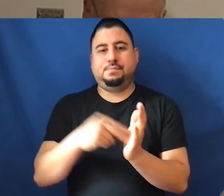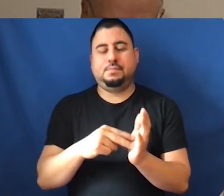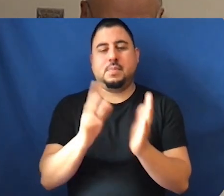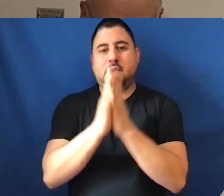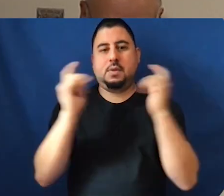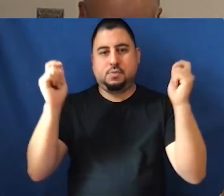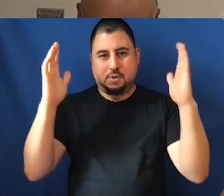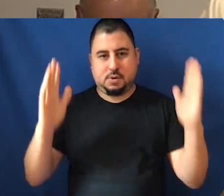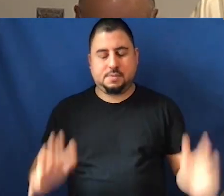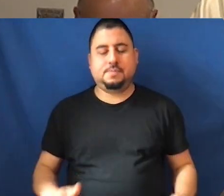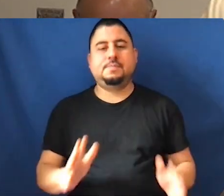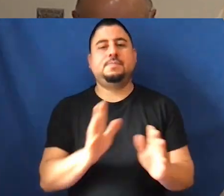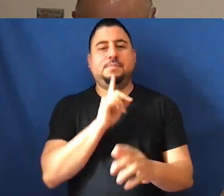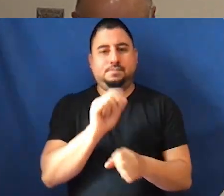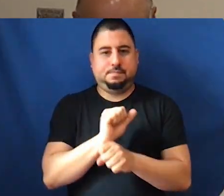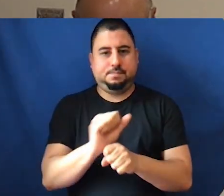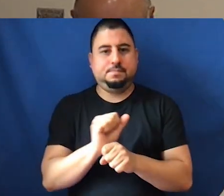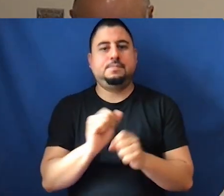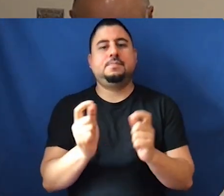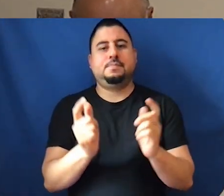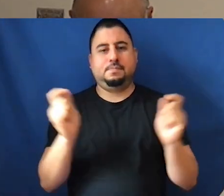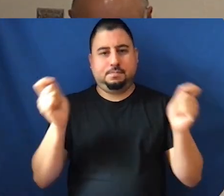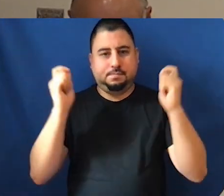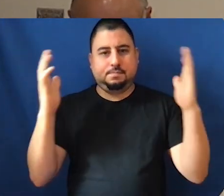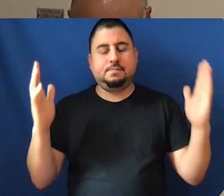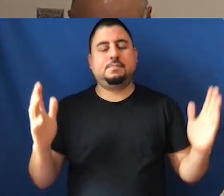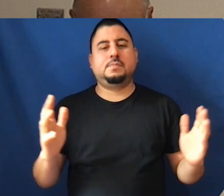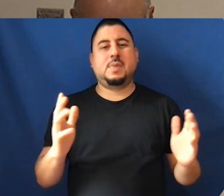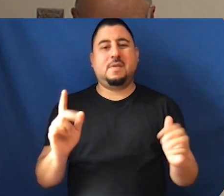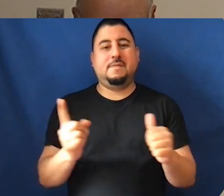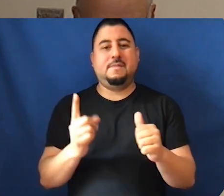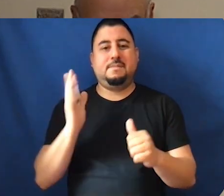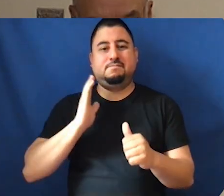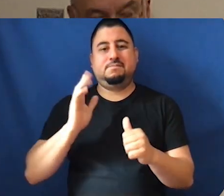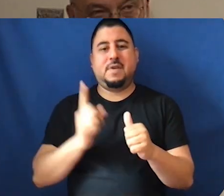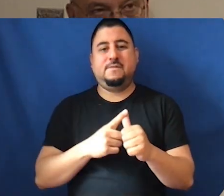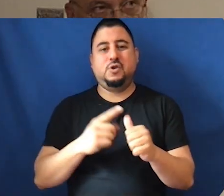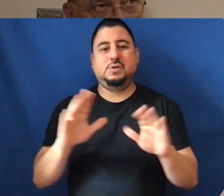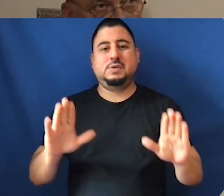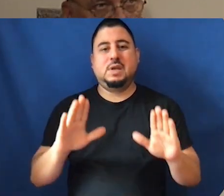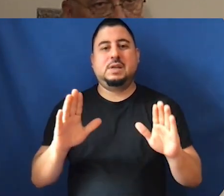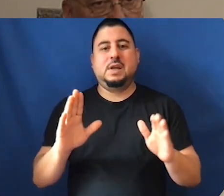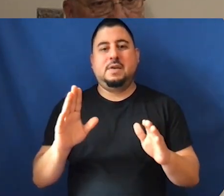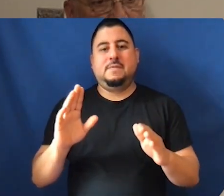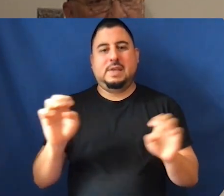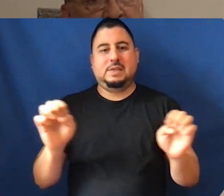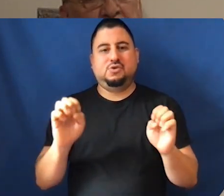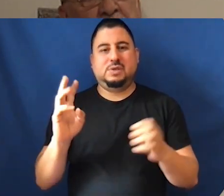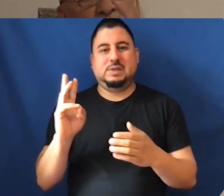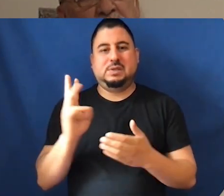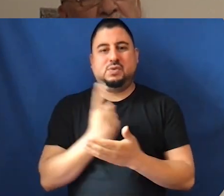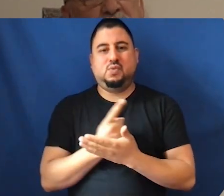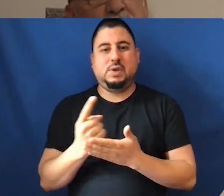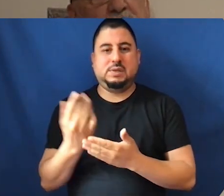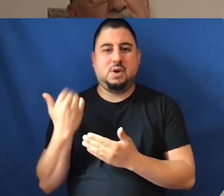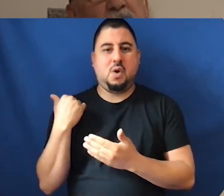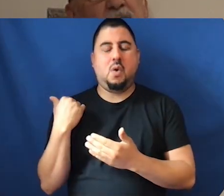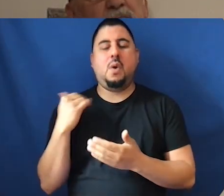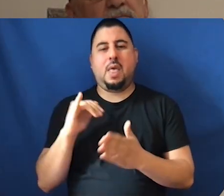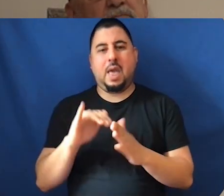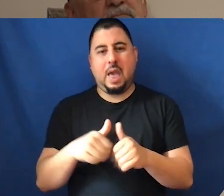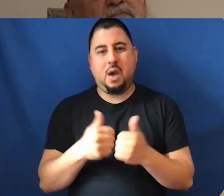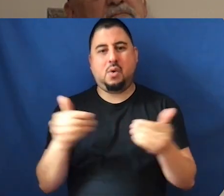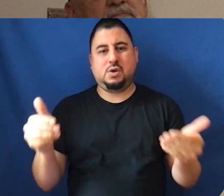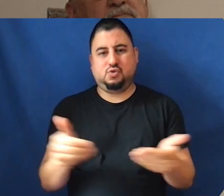Hallelujah. He is risen indeed. Hallelujah. Back in the first Sunday of Easter. Now, 6 weeks ago. That's how I always introduce